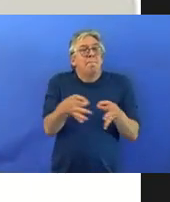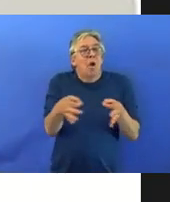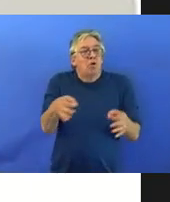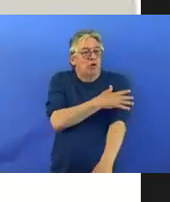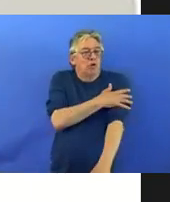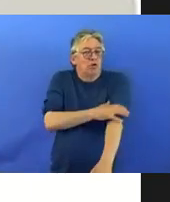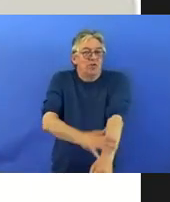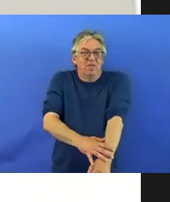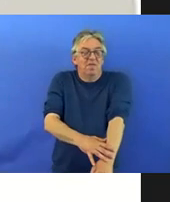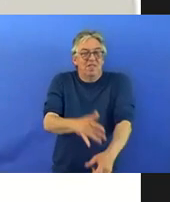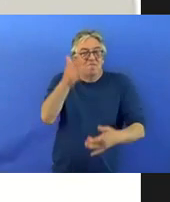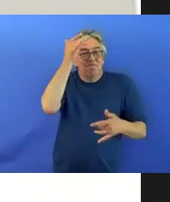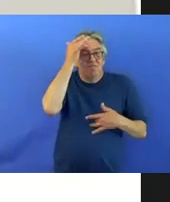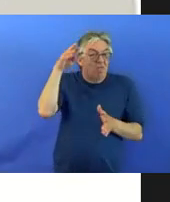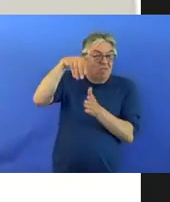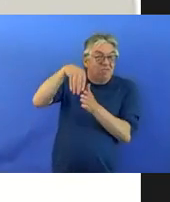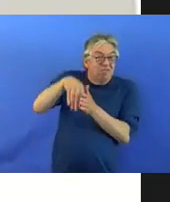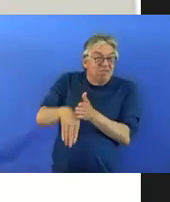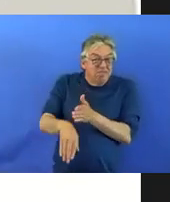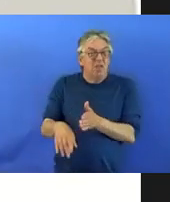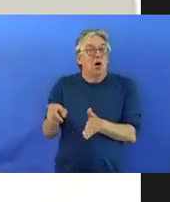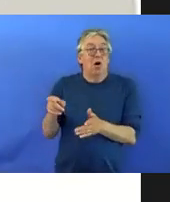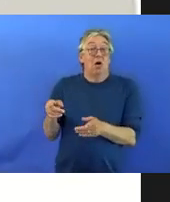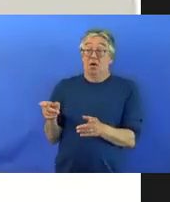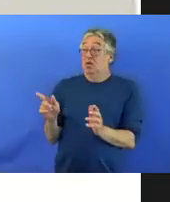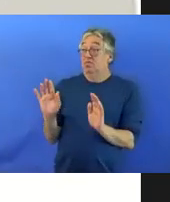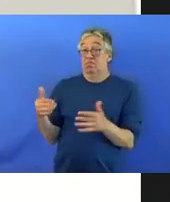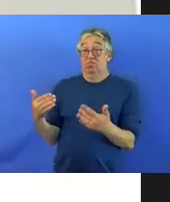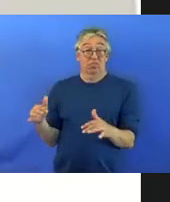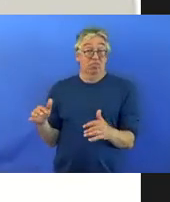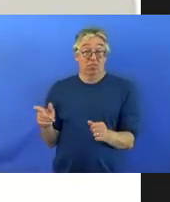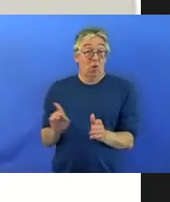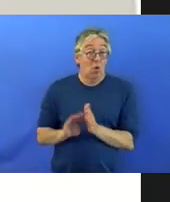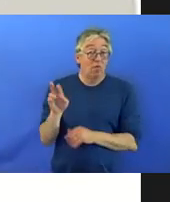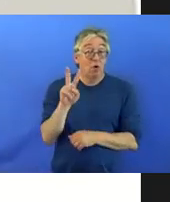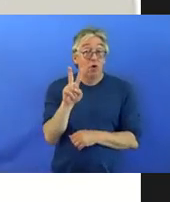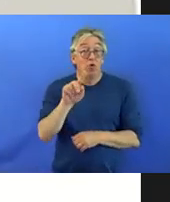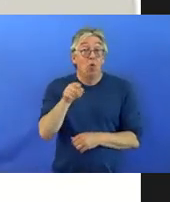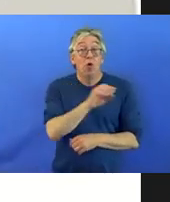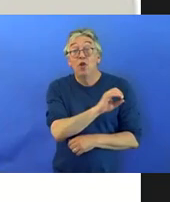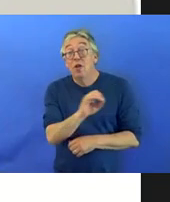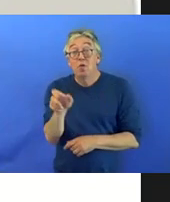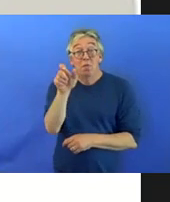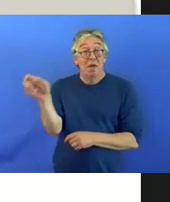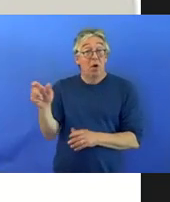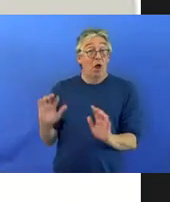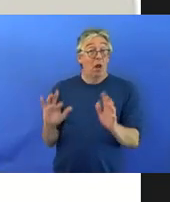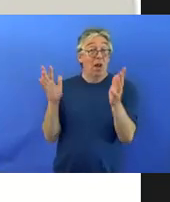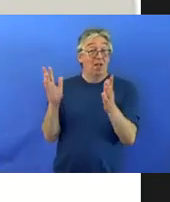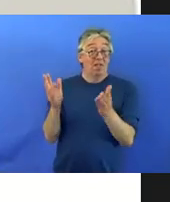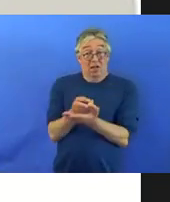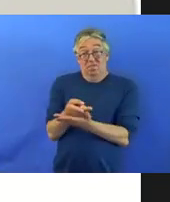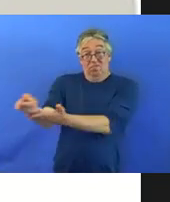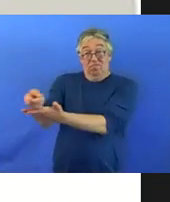National Hospital Organization where more than 2,000 people are institutionalized under medical